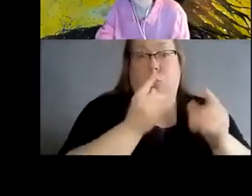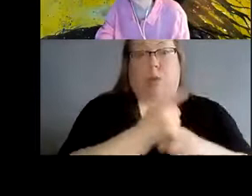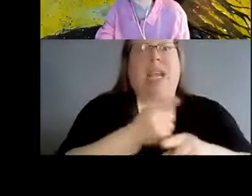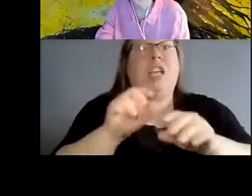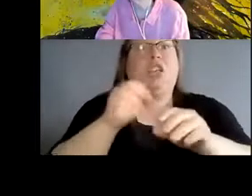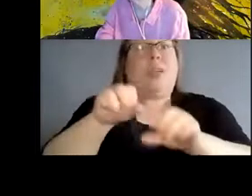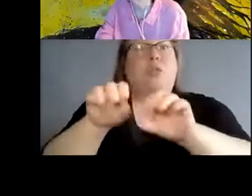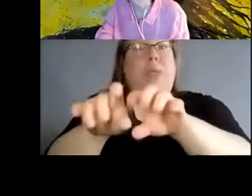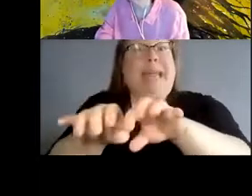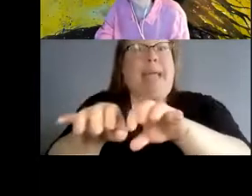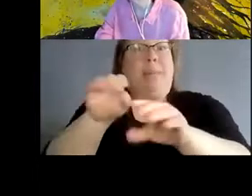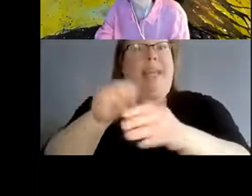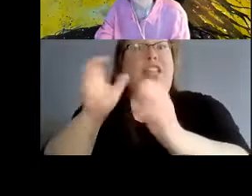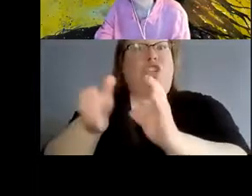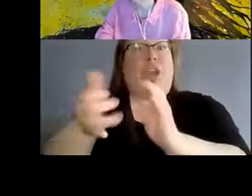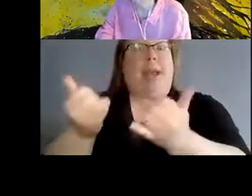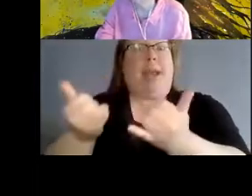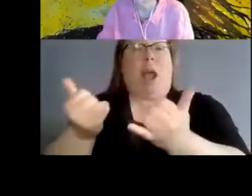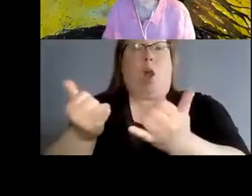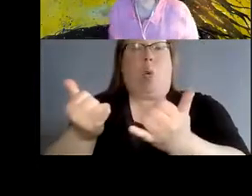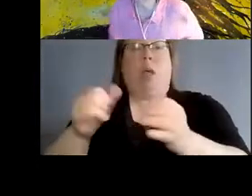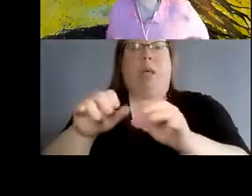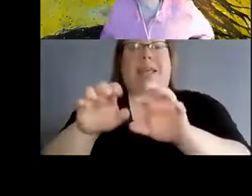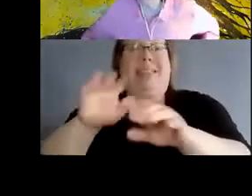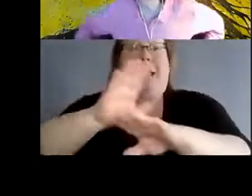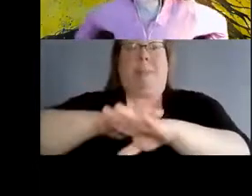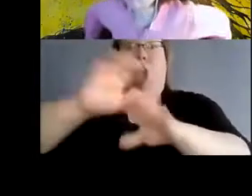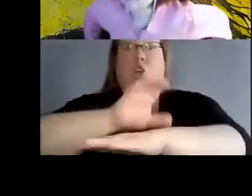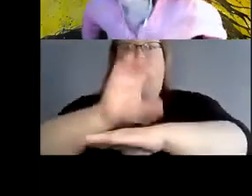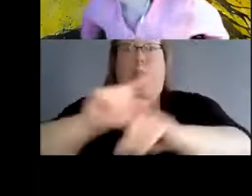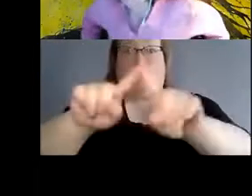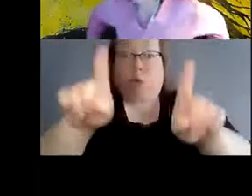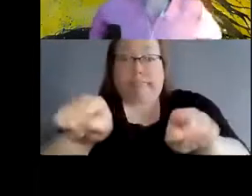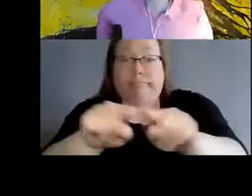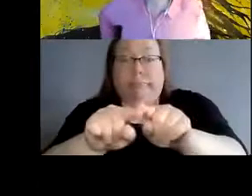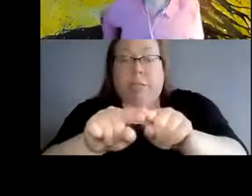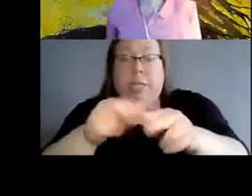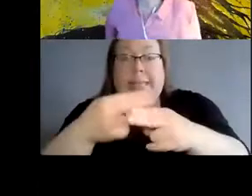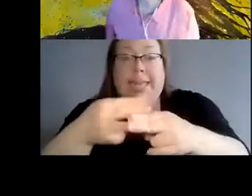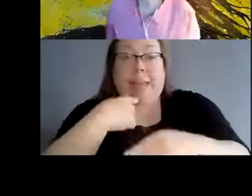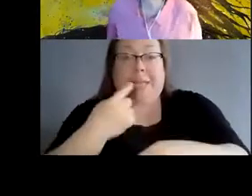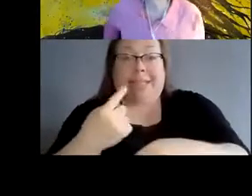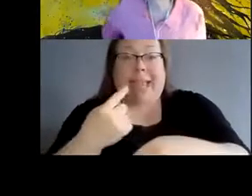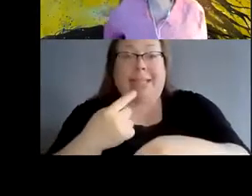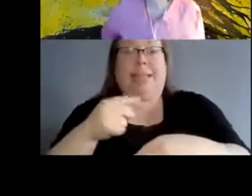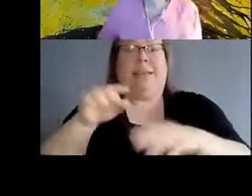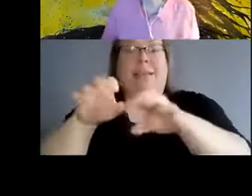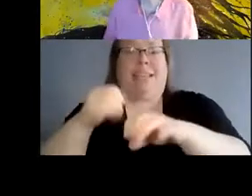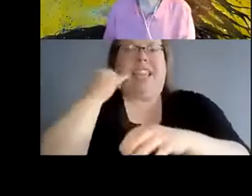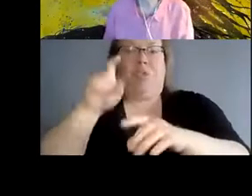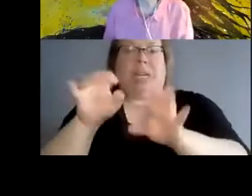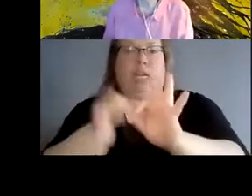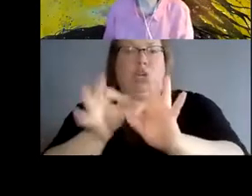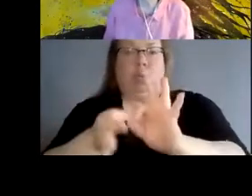the chat, preferably the name that you are using on your on Zoom right now. If you could put that into the